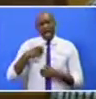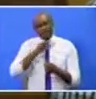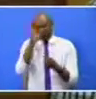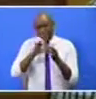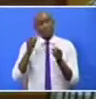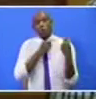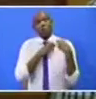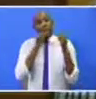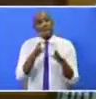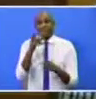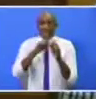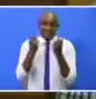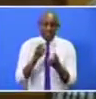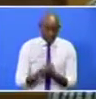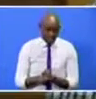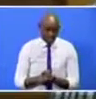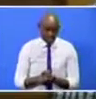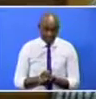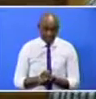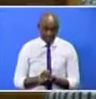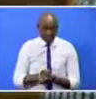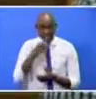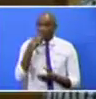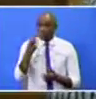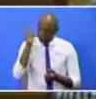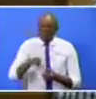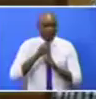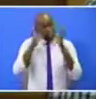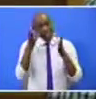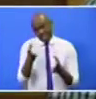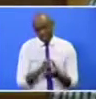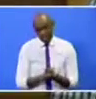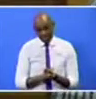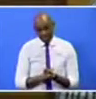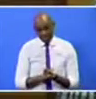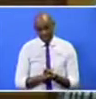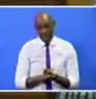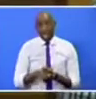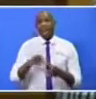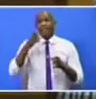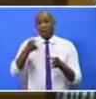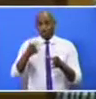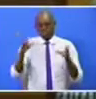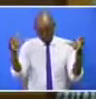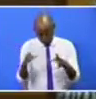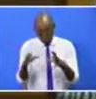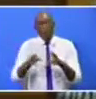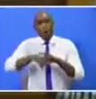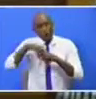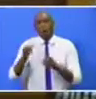roles within the team. And I must be very clear here, out of the bulk of